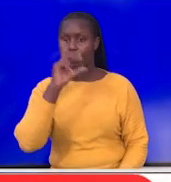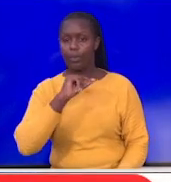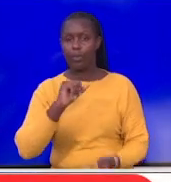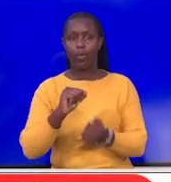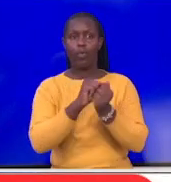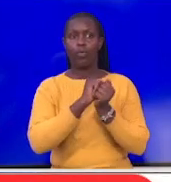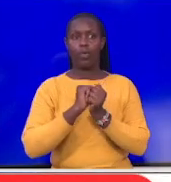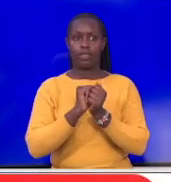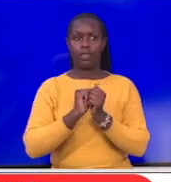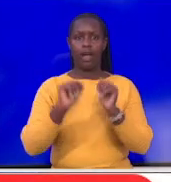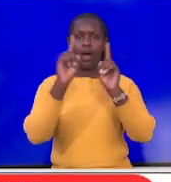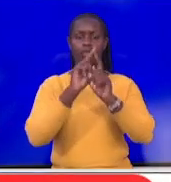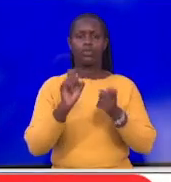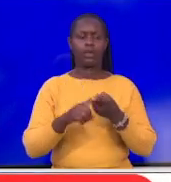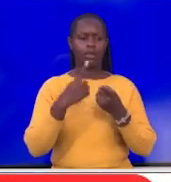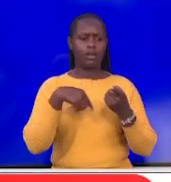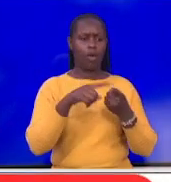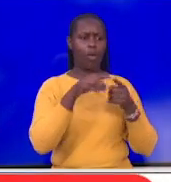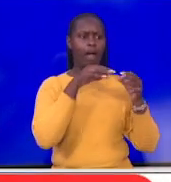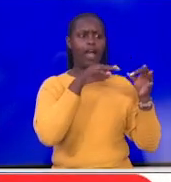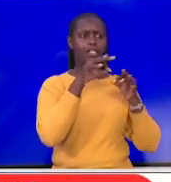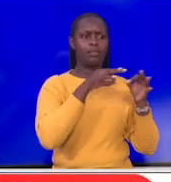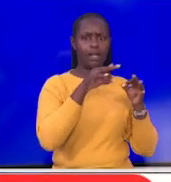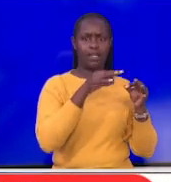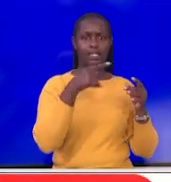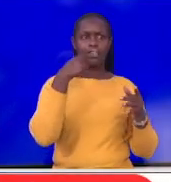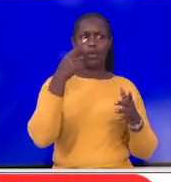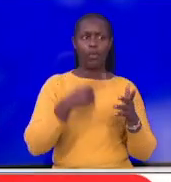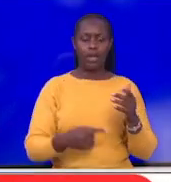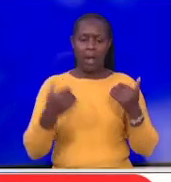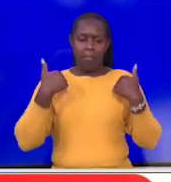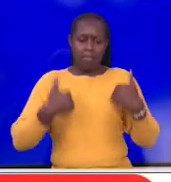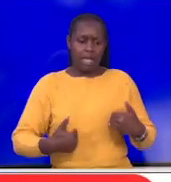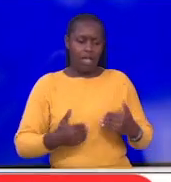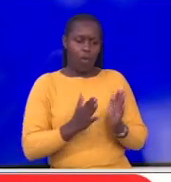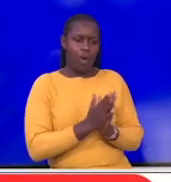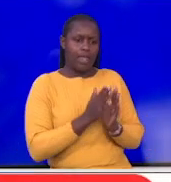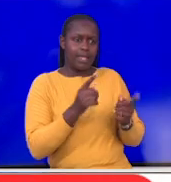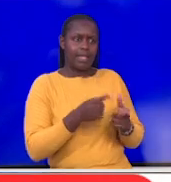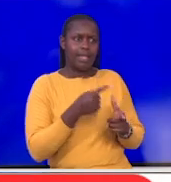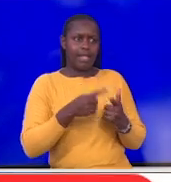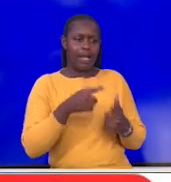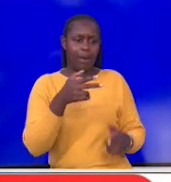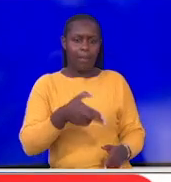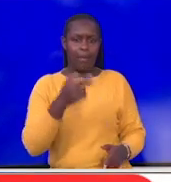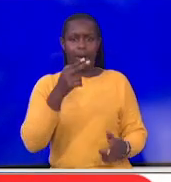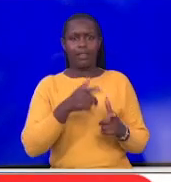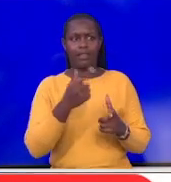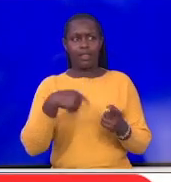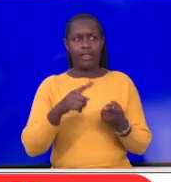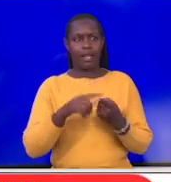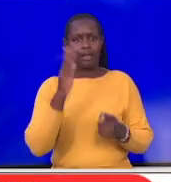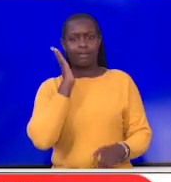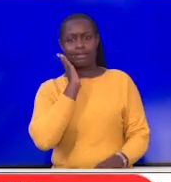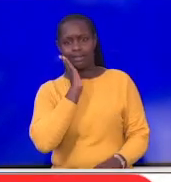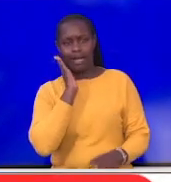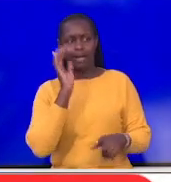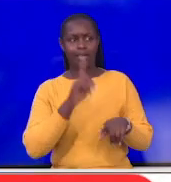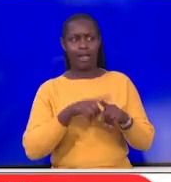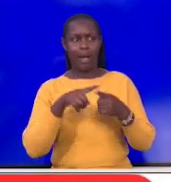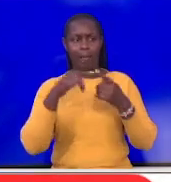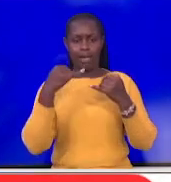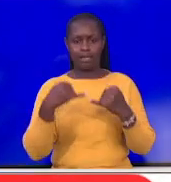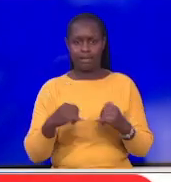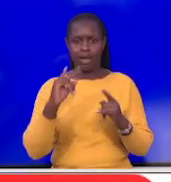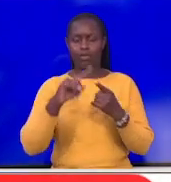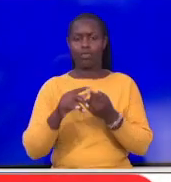Sasa alikuwa anapigia mwenzake story. Alikuwa na yeye, akipigwa risasi, akashikilia shingo, wakienda kumsaidia, polisi